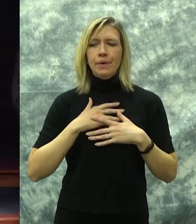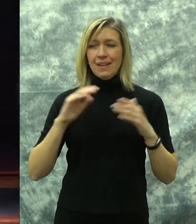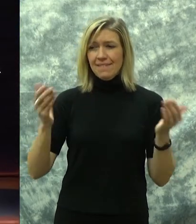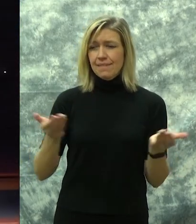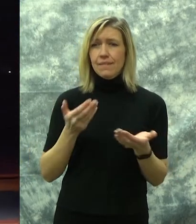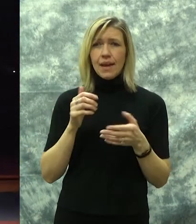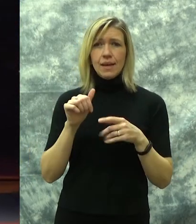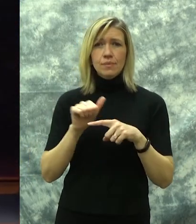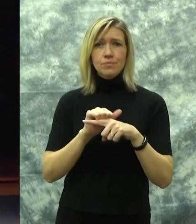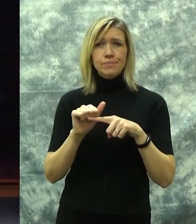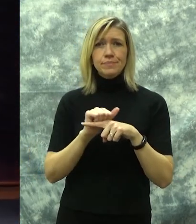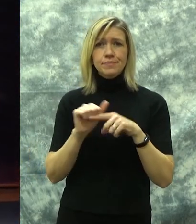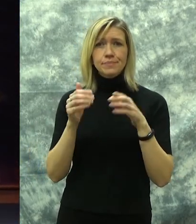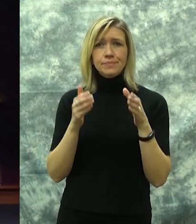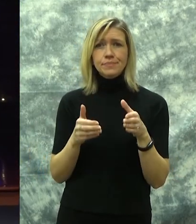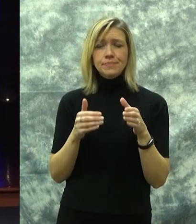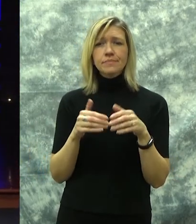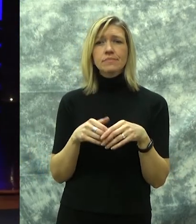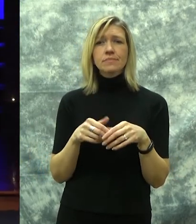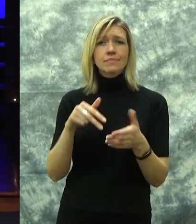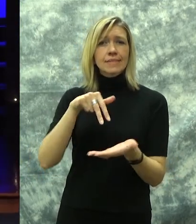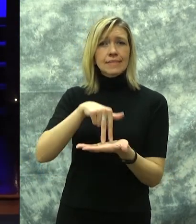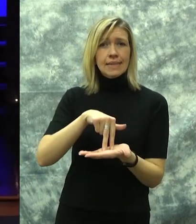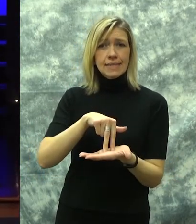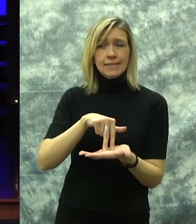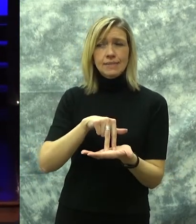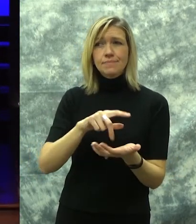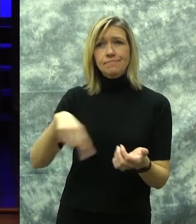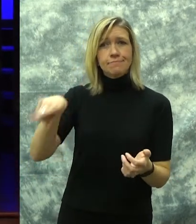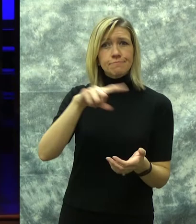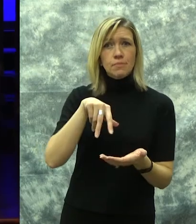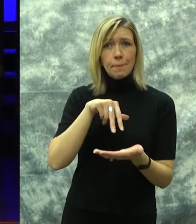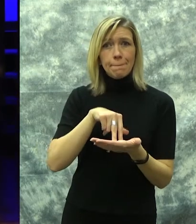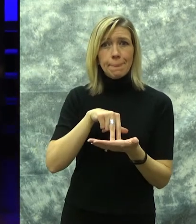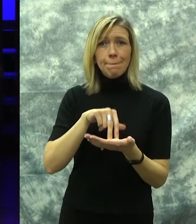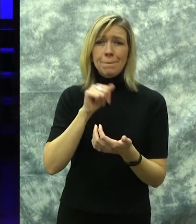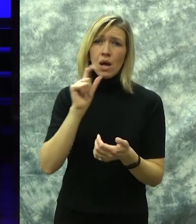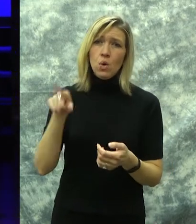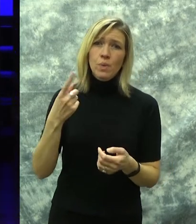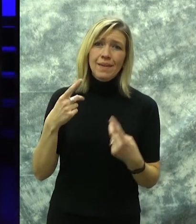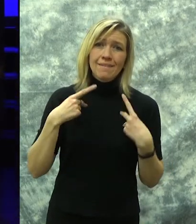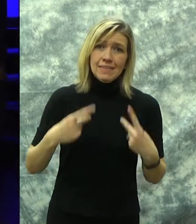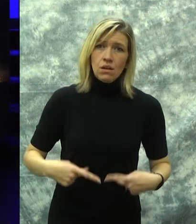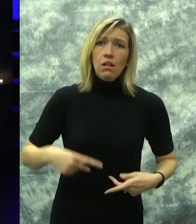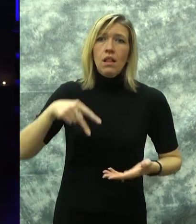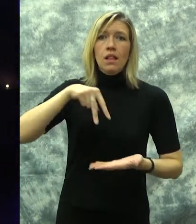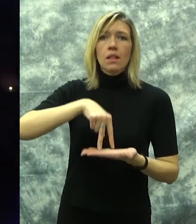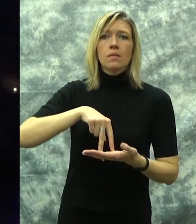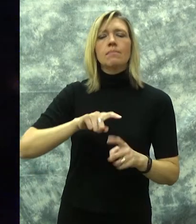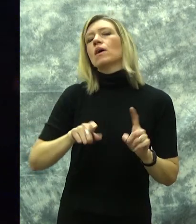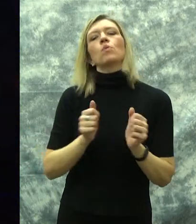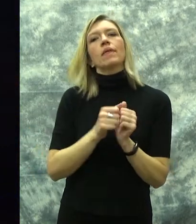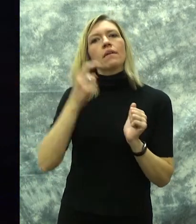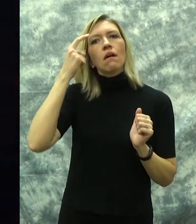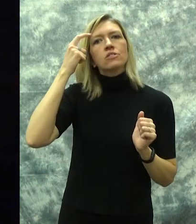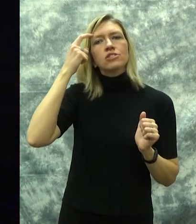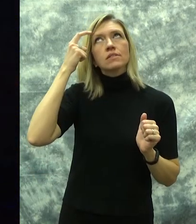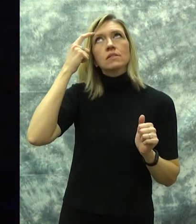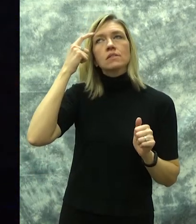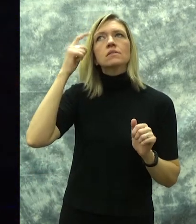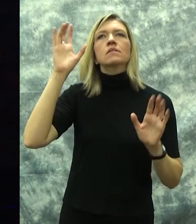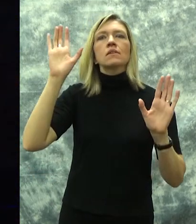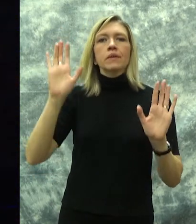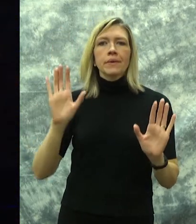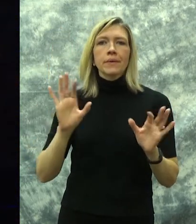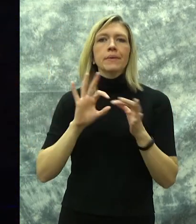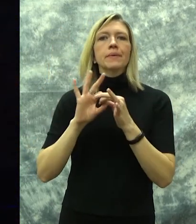us in this prayer. As they do so, they're taking a stand not only physically, but in consciousness as we pray together